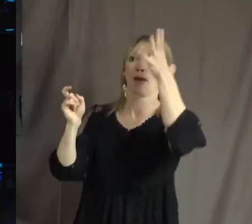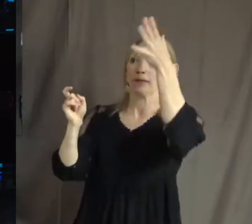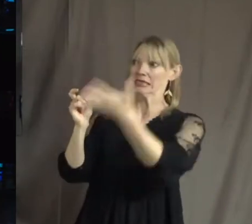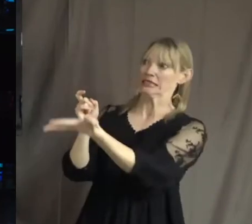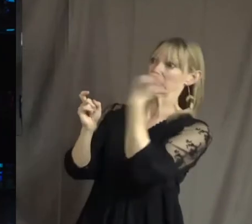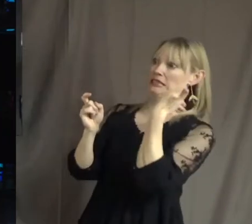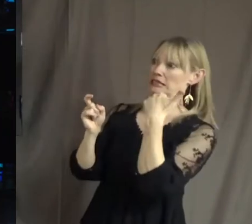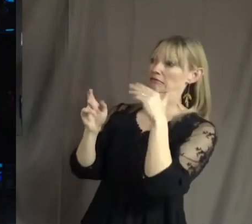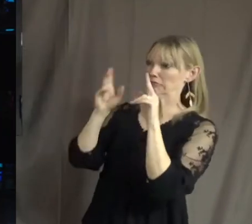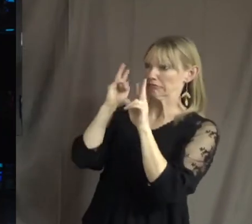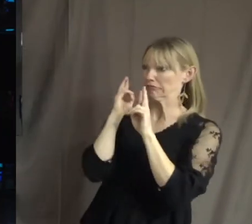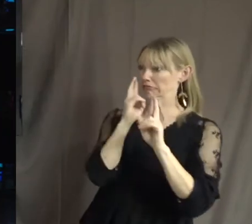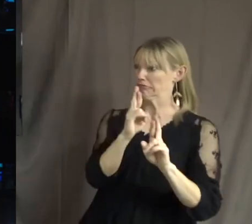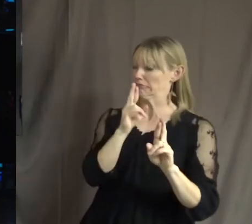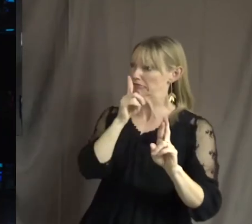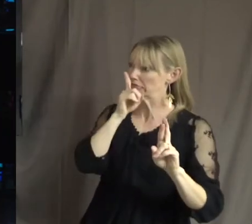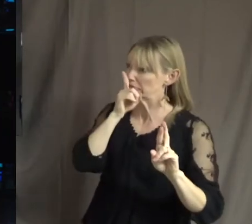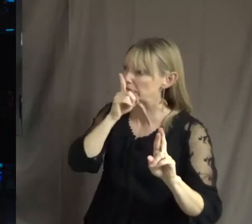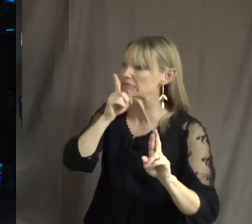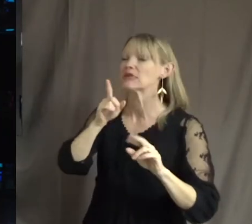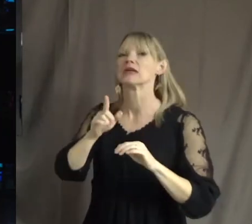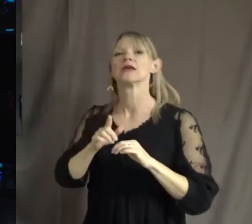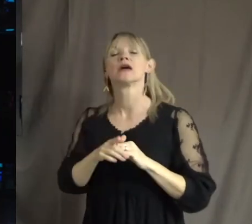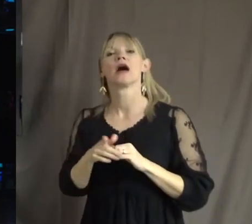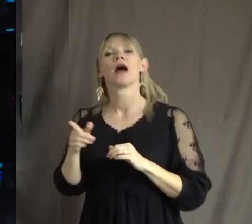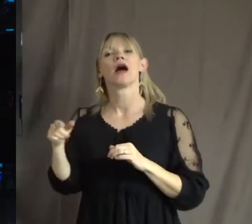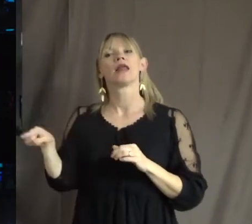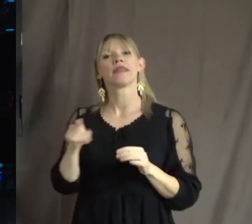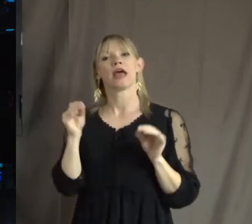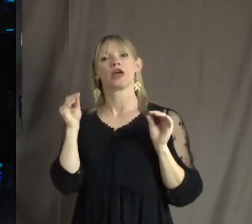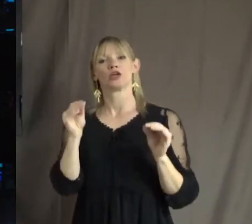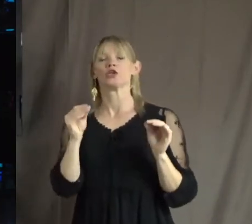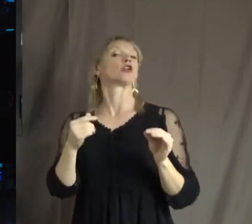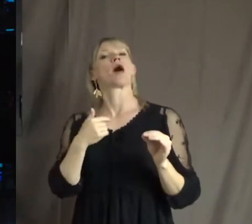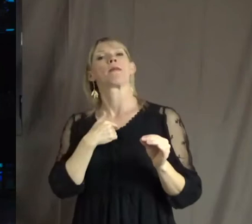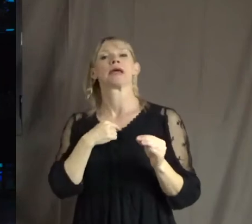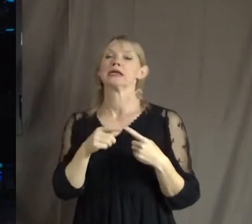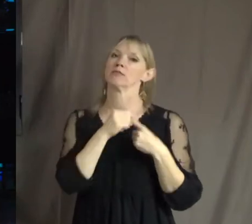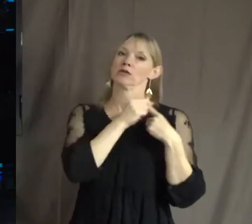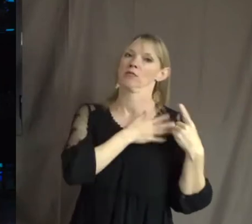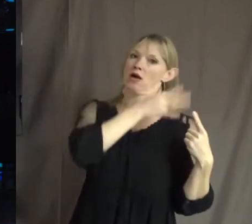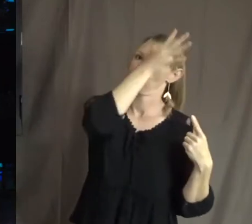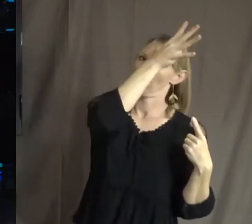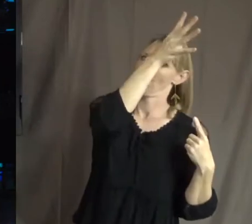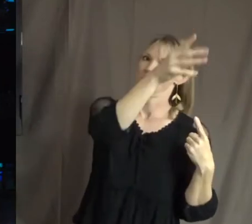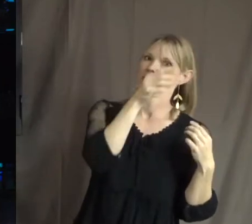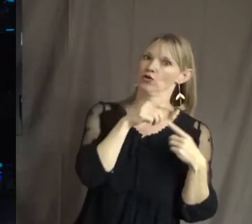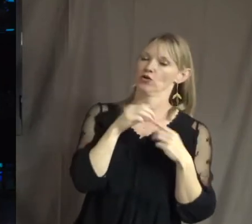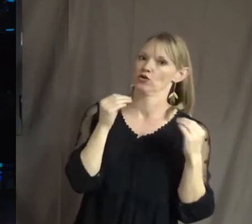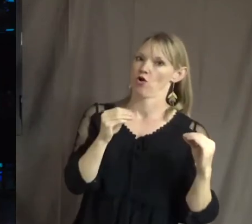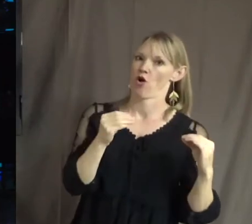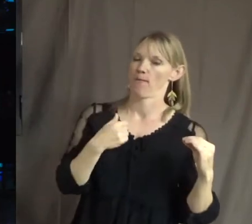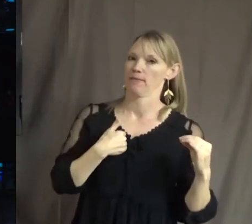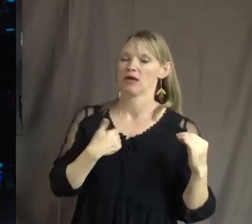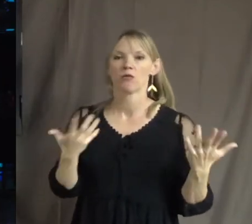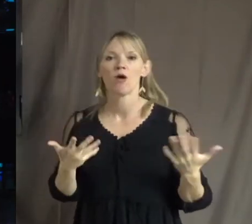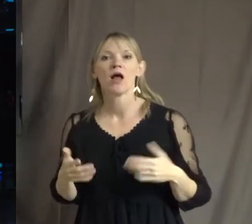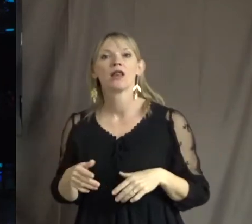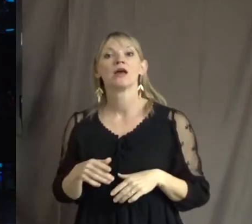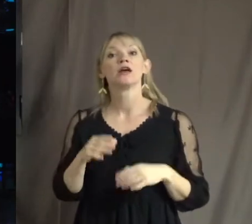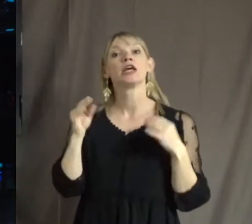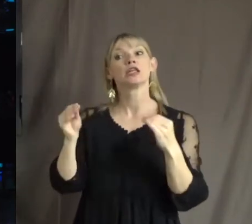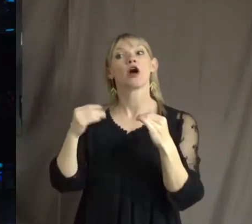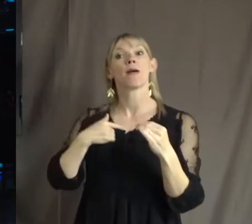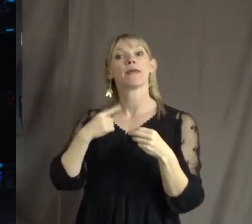be a little more reverent. But what they were teaching me, and especially my grandfather, he taught me about his brothers